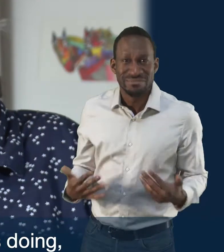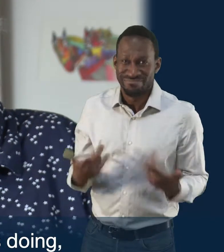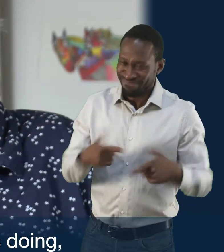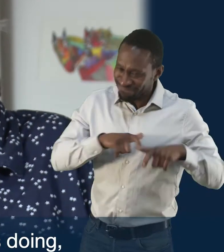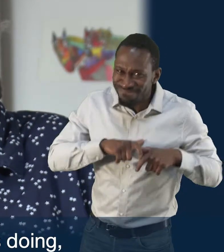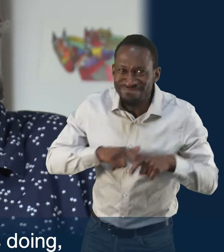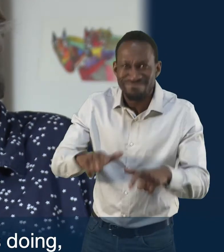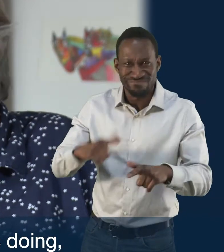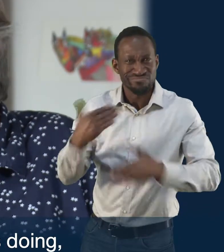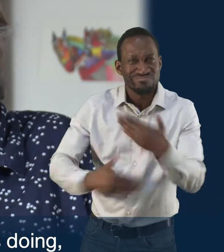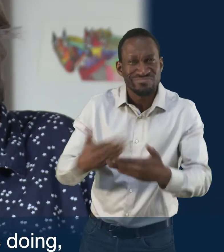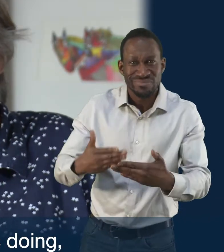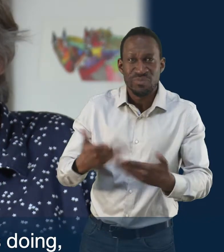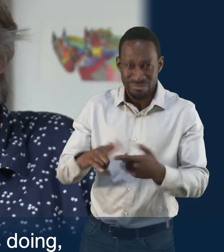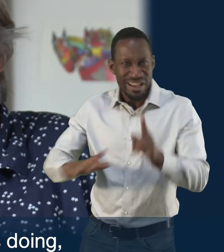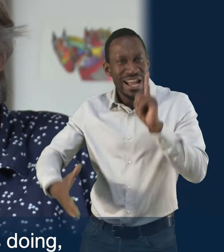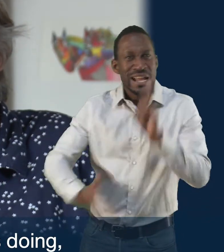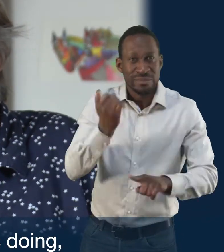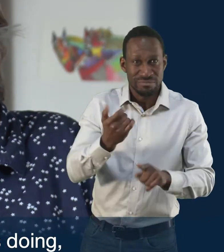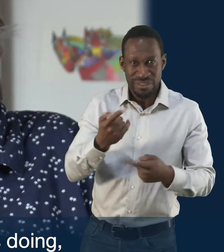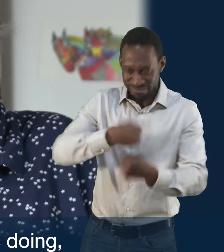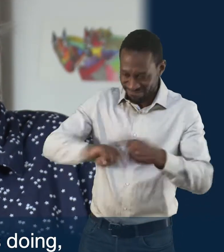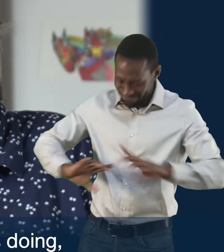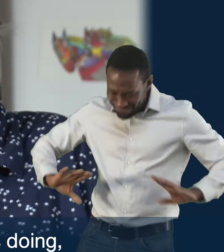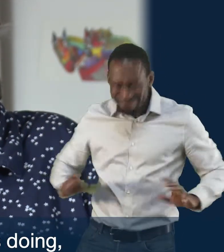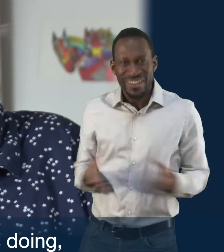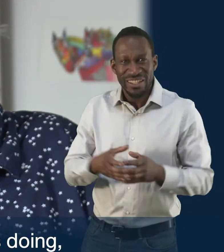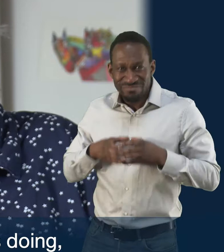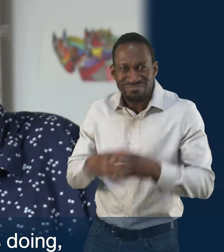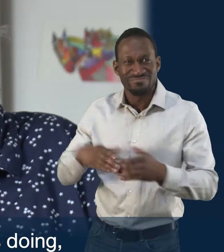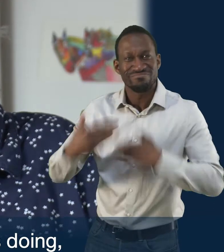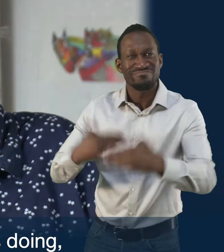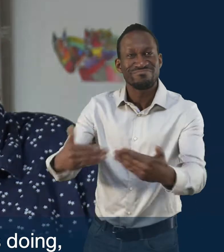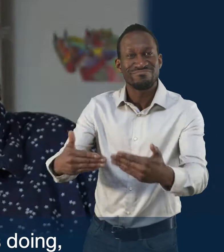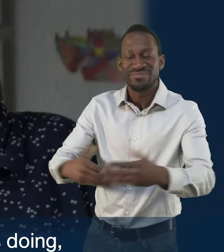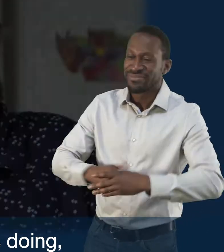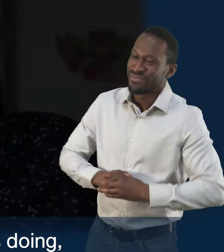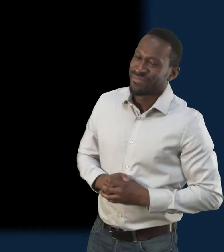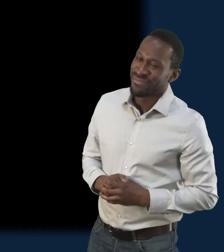and doing what it's doing, still very ambitious and making art together.